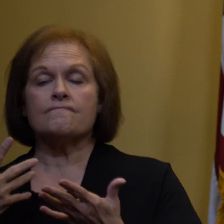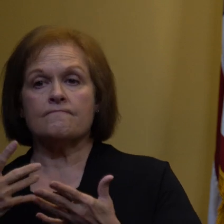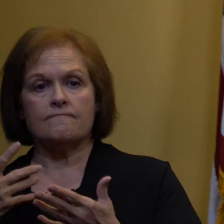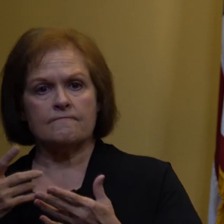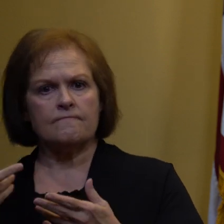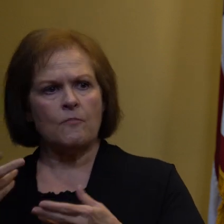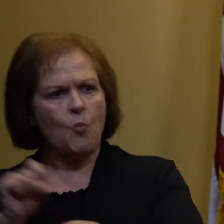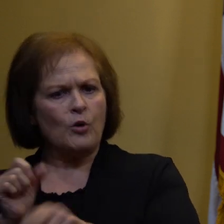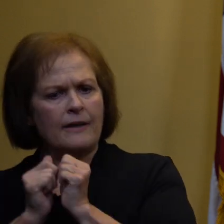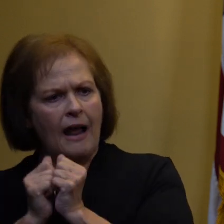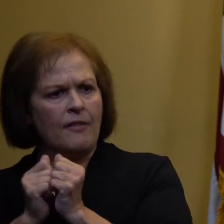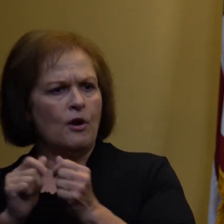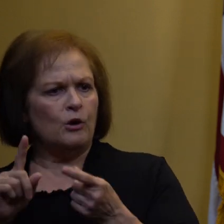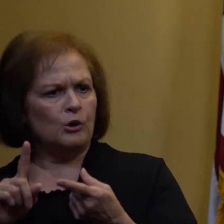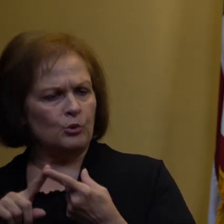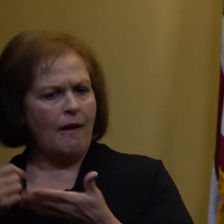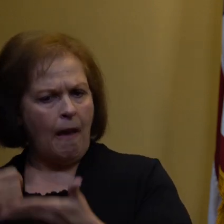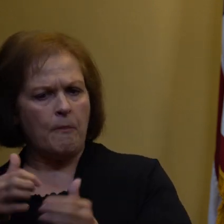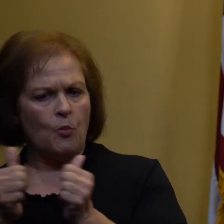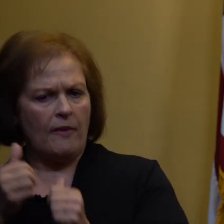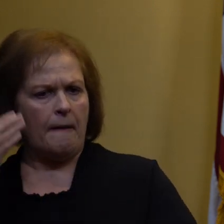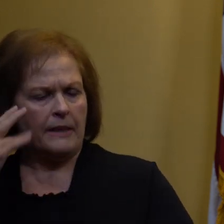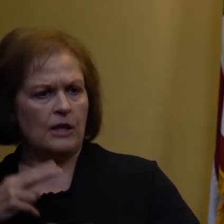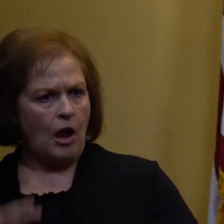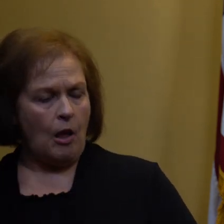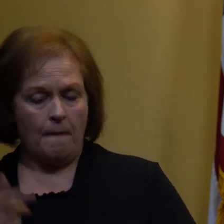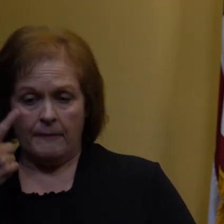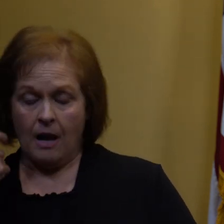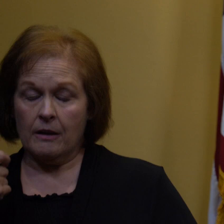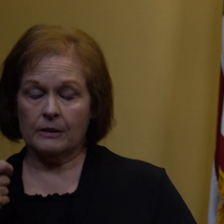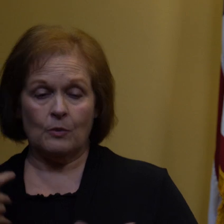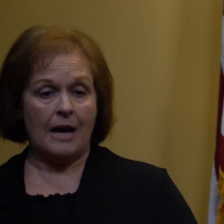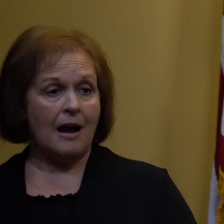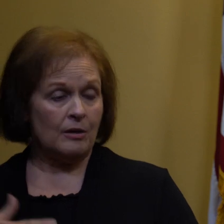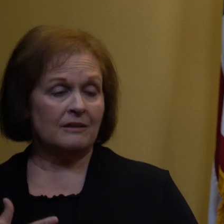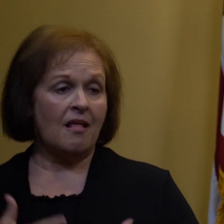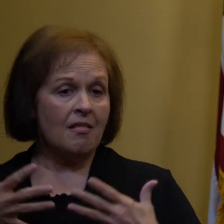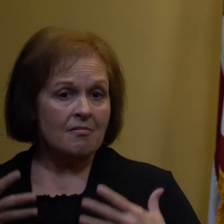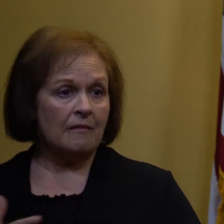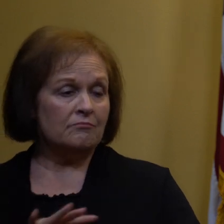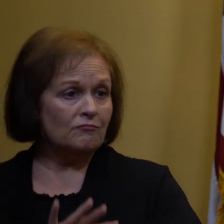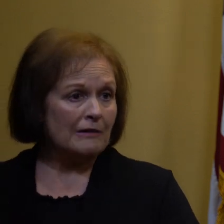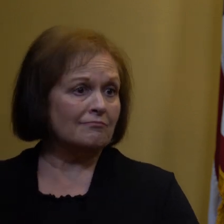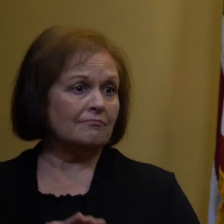our cities to combat mental health, because the toll that it's taking on our residents are real. Whether, again,